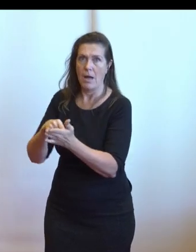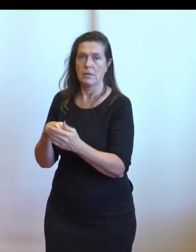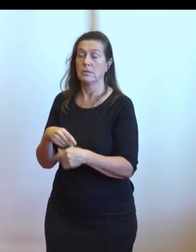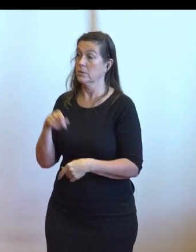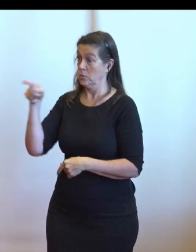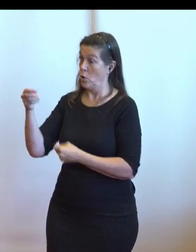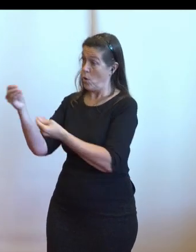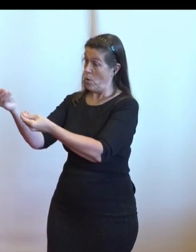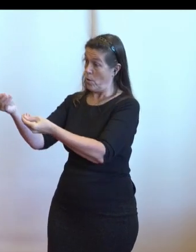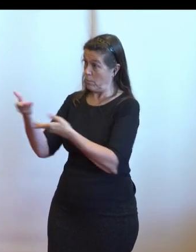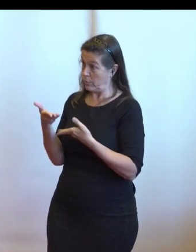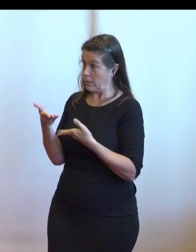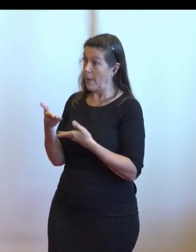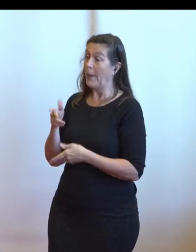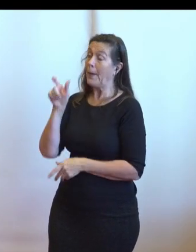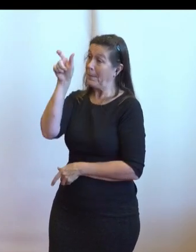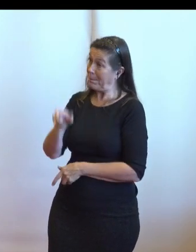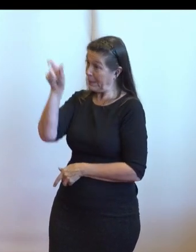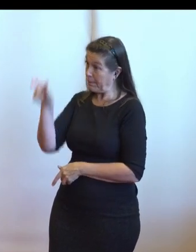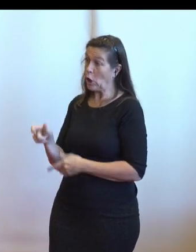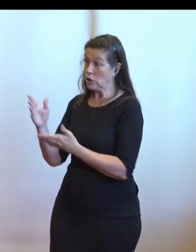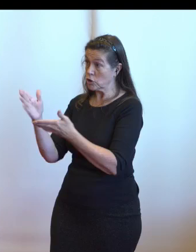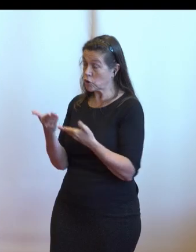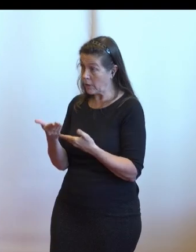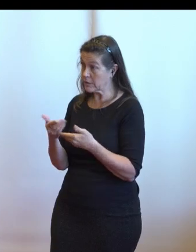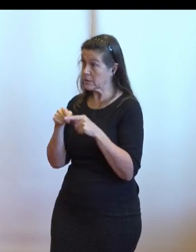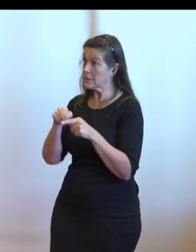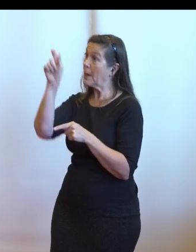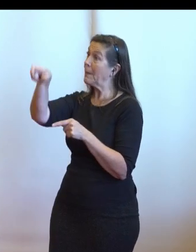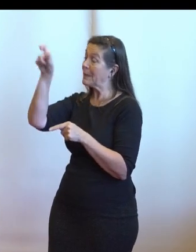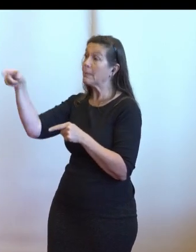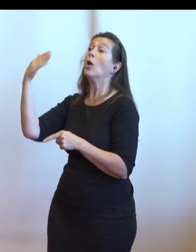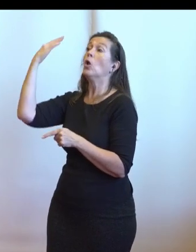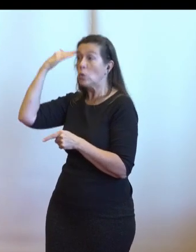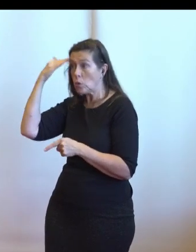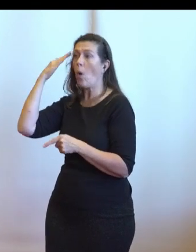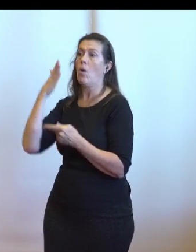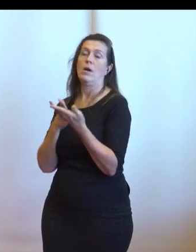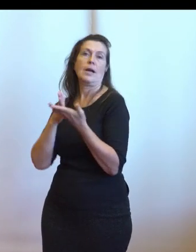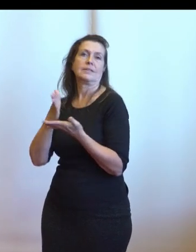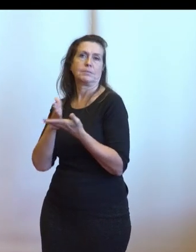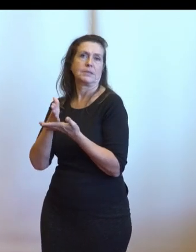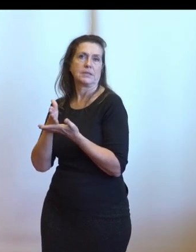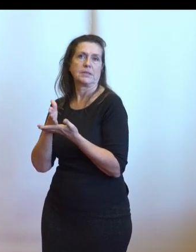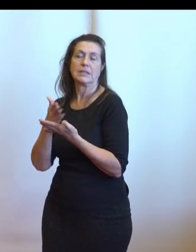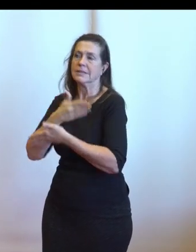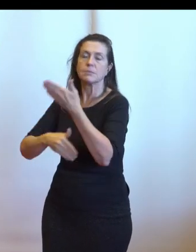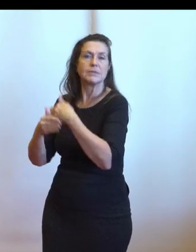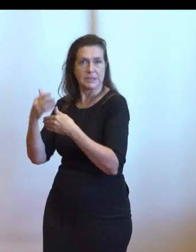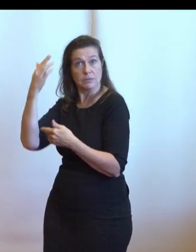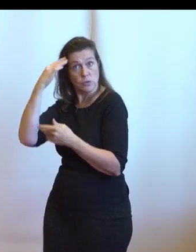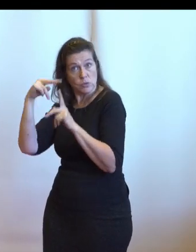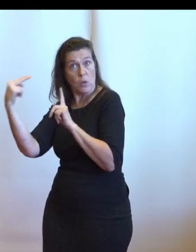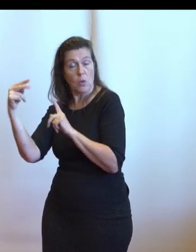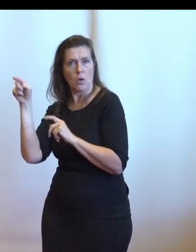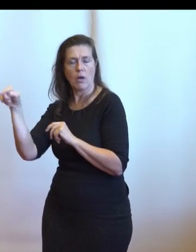procuring people services where the people know what they're doing from an accessibility perspective, so that fundamentally we don't believe we should train other